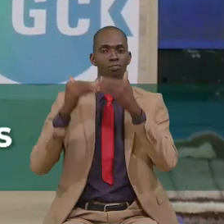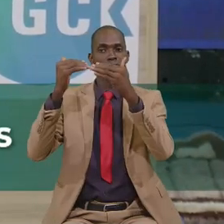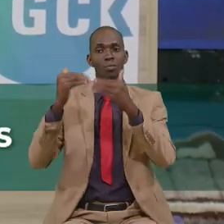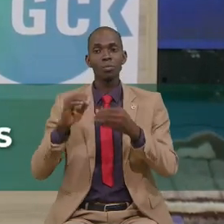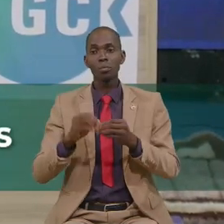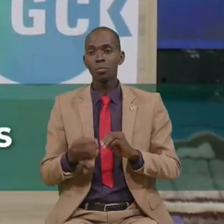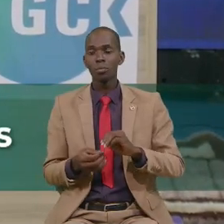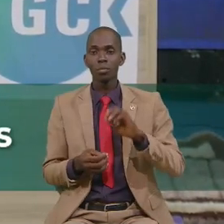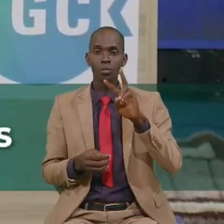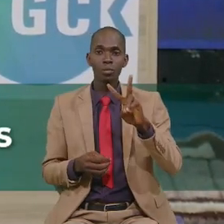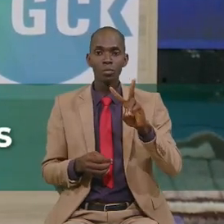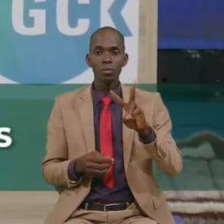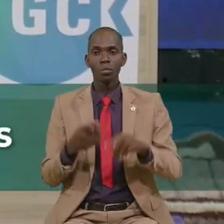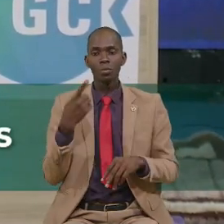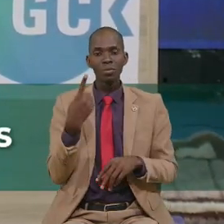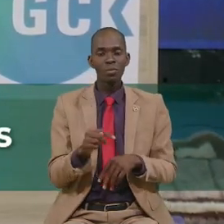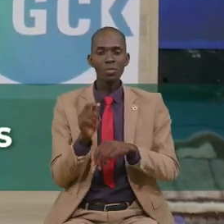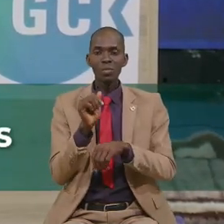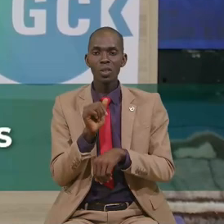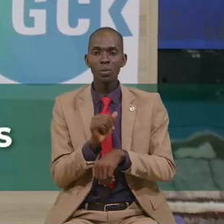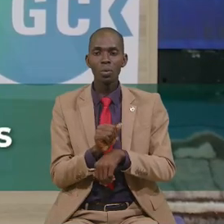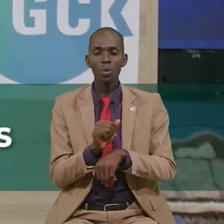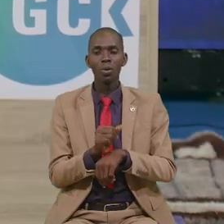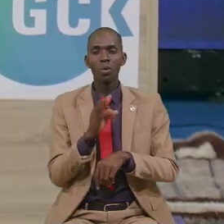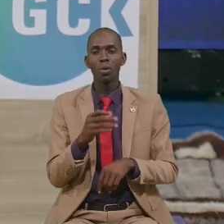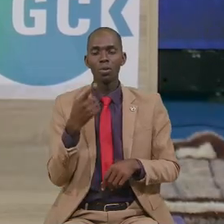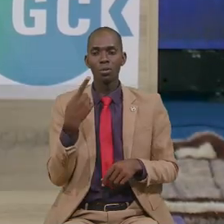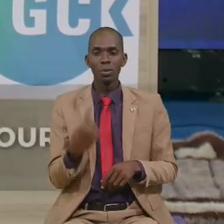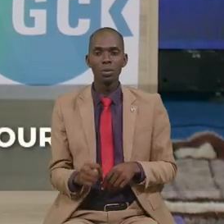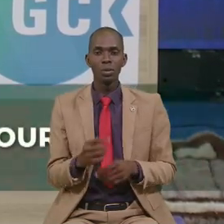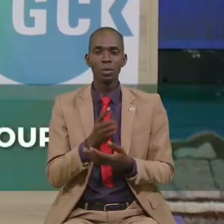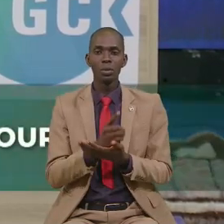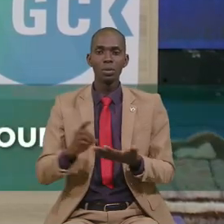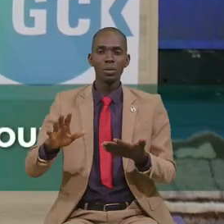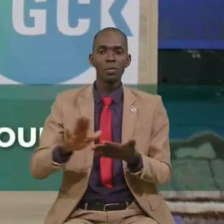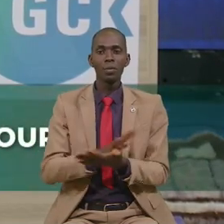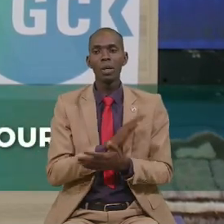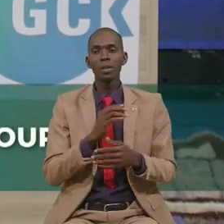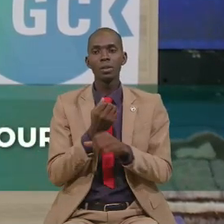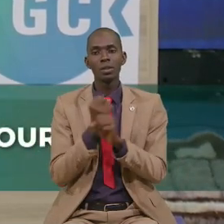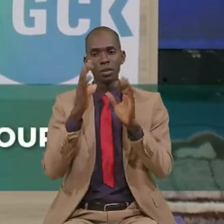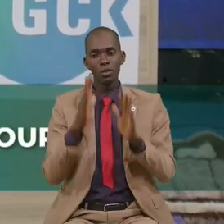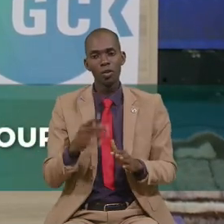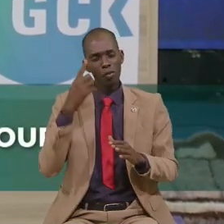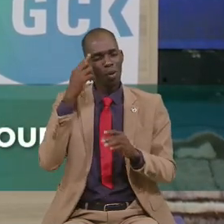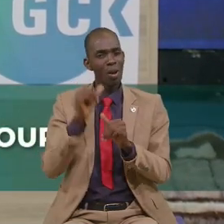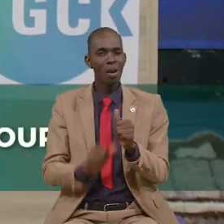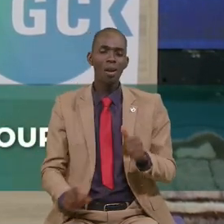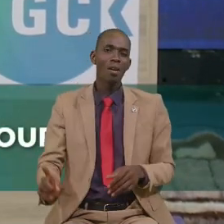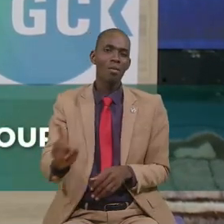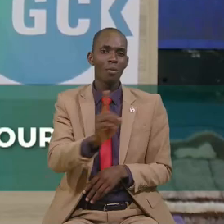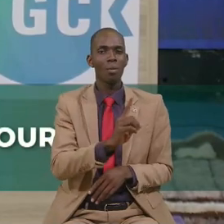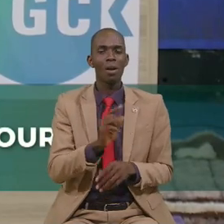works of the supernatural Savior for everyone. Everyone,